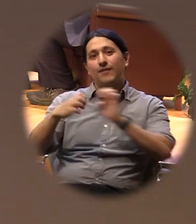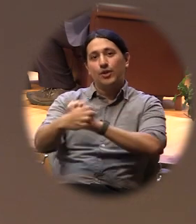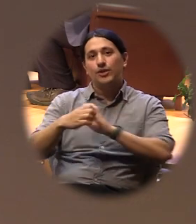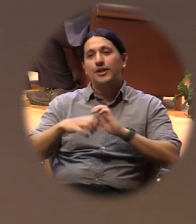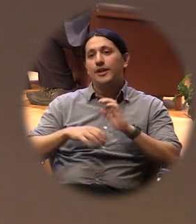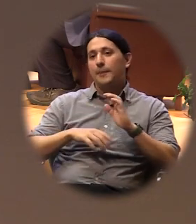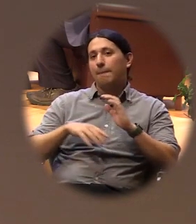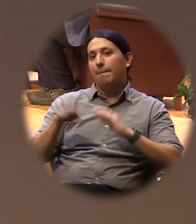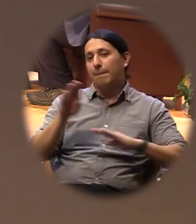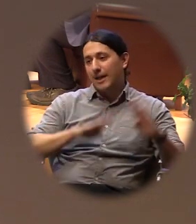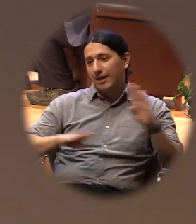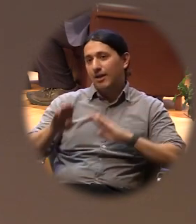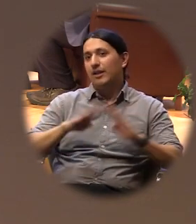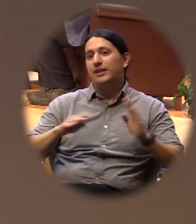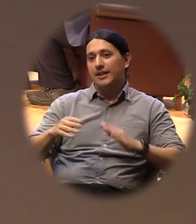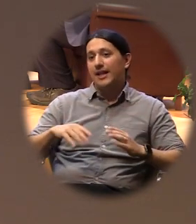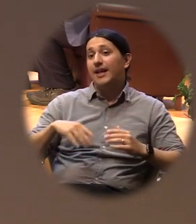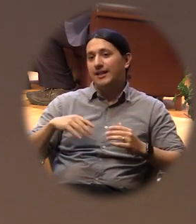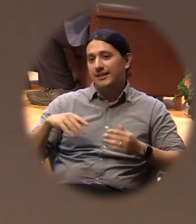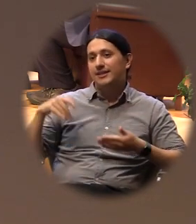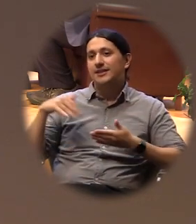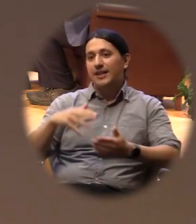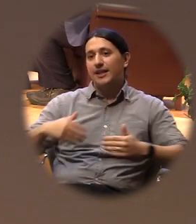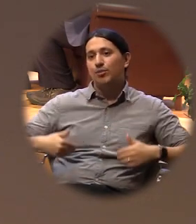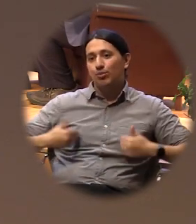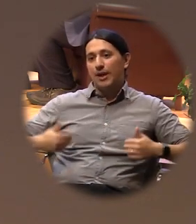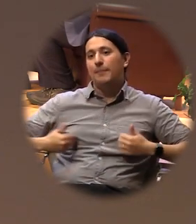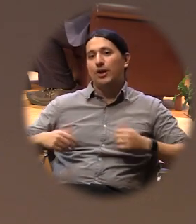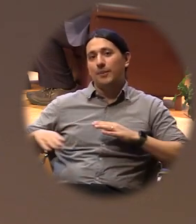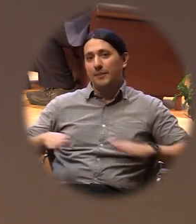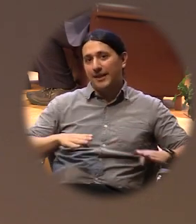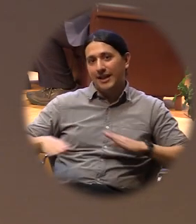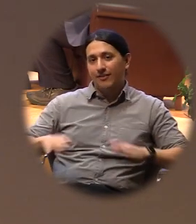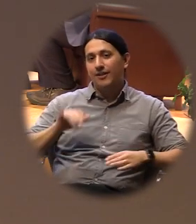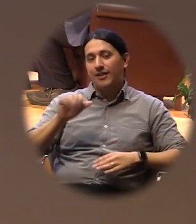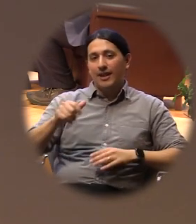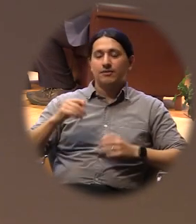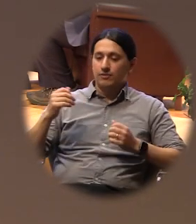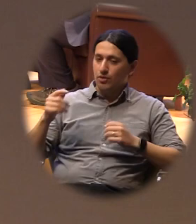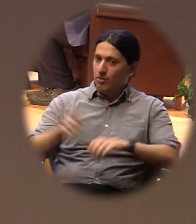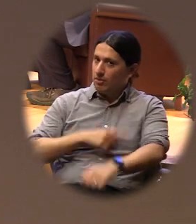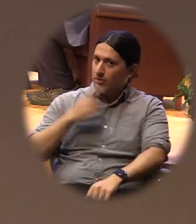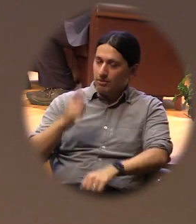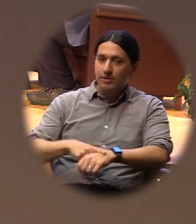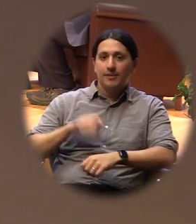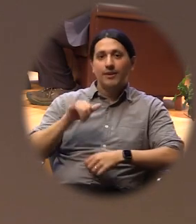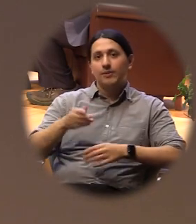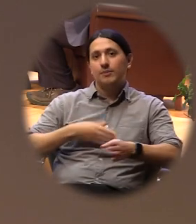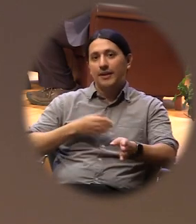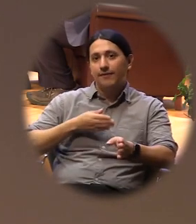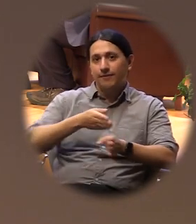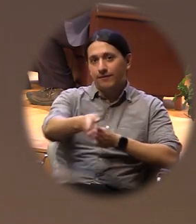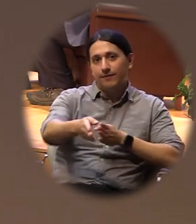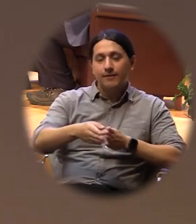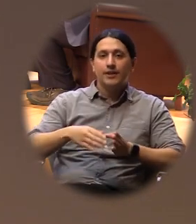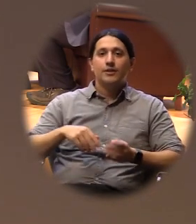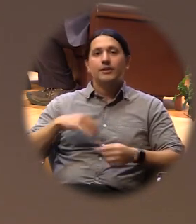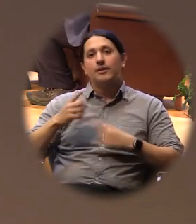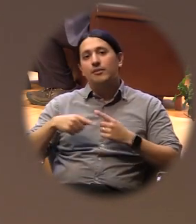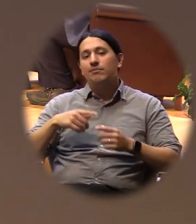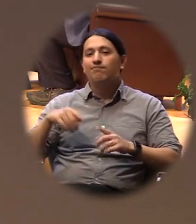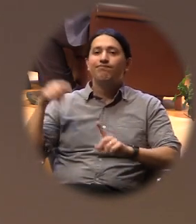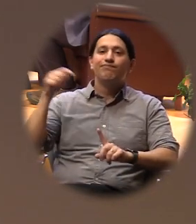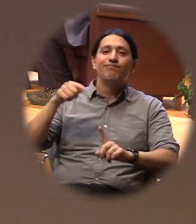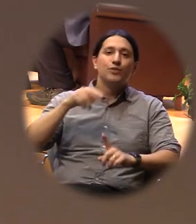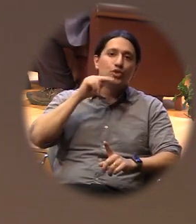behavior for a long time. That was my field of interest, feeding ecology, nutrition, things like that. And I wanted